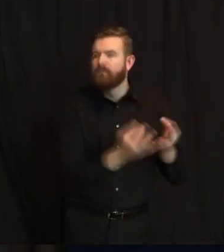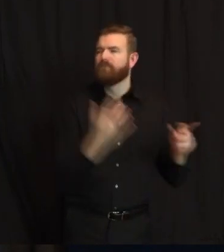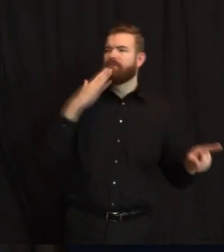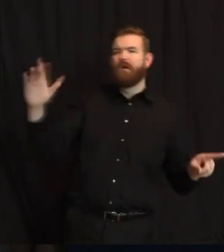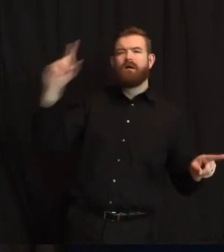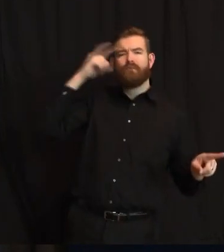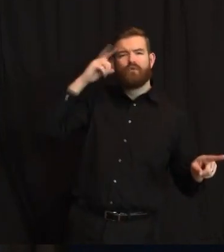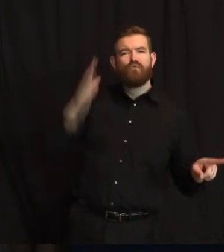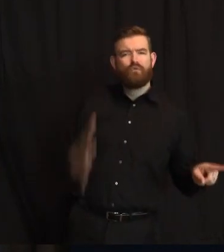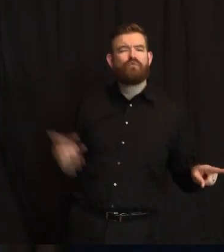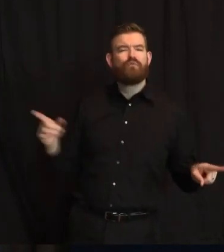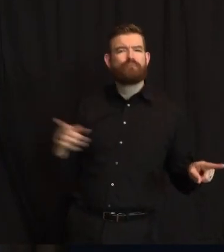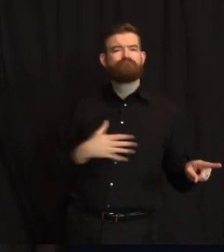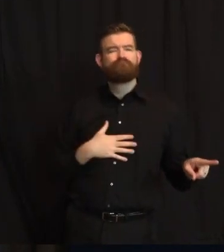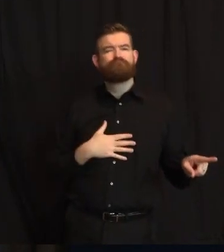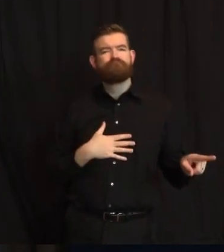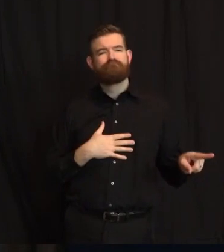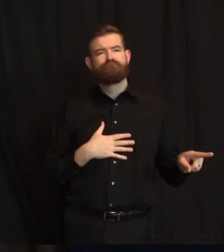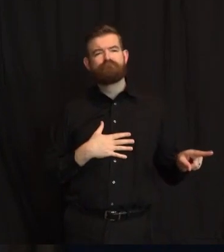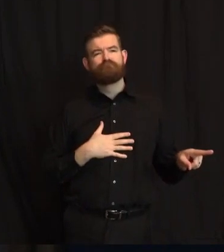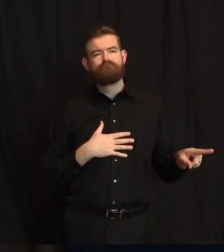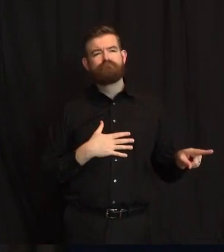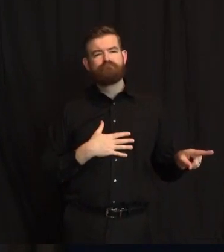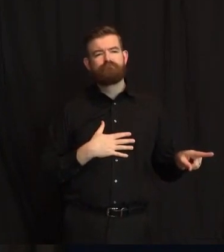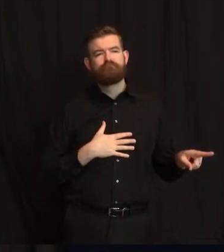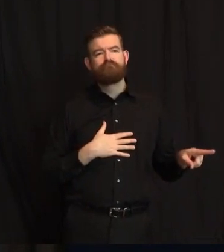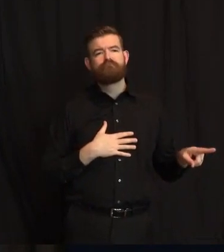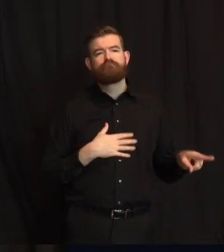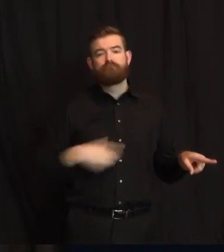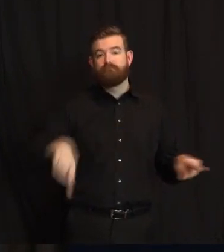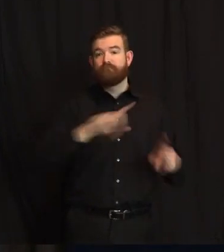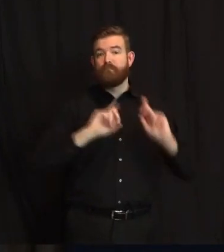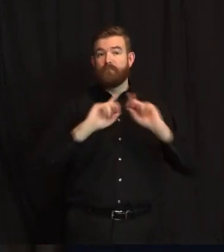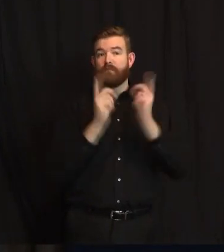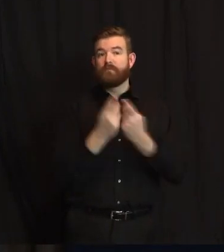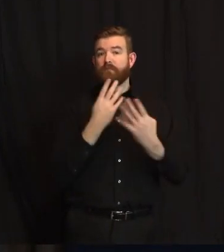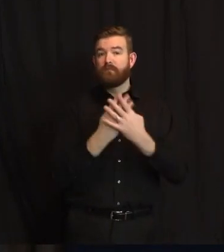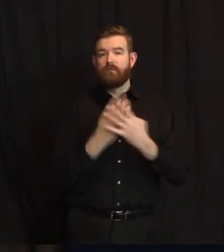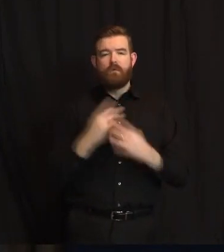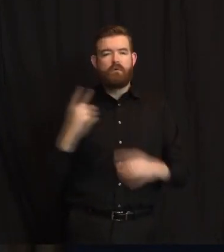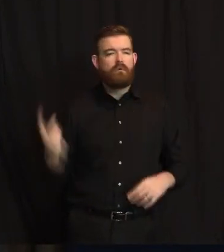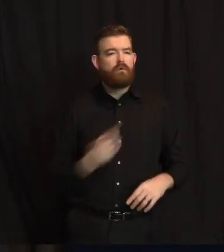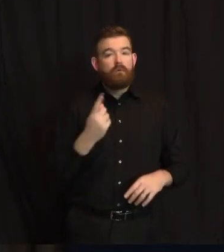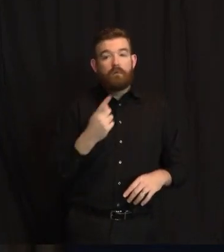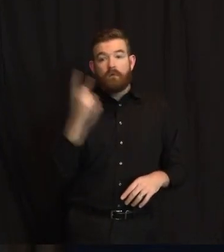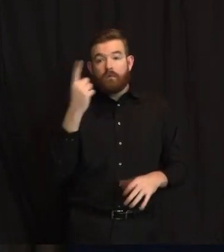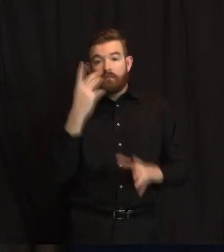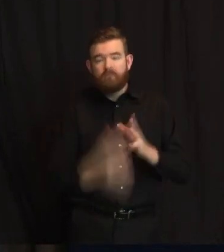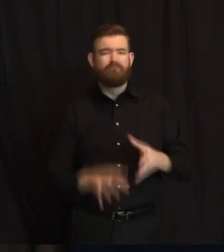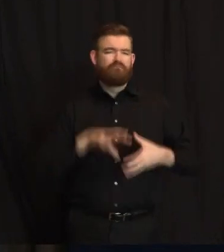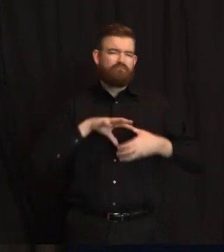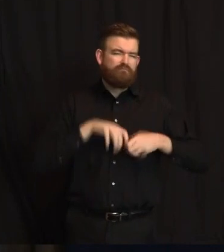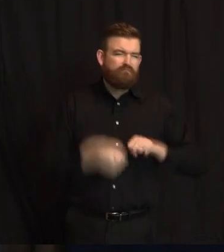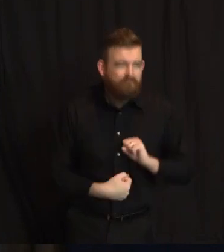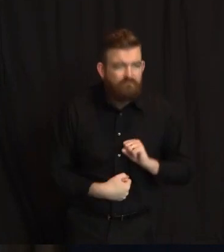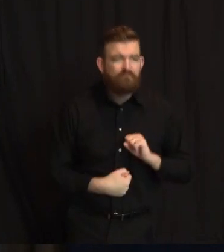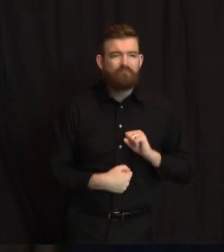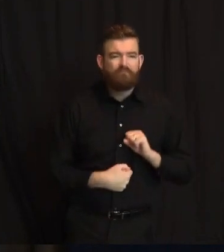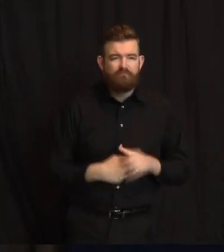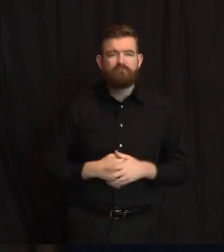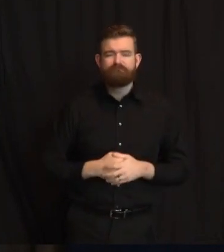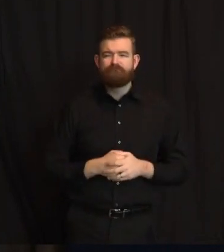Corrections, and we mourn the loss of our colleague and fellow employees. So, as